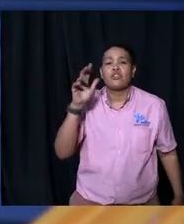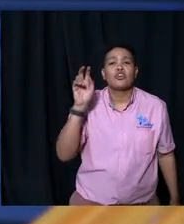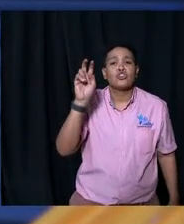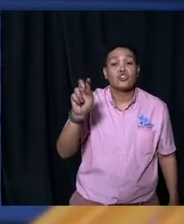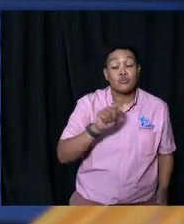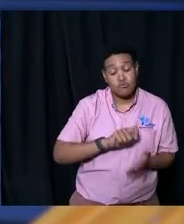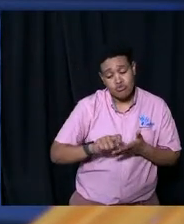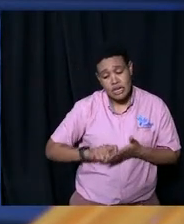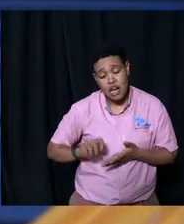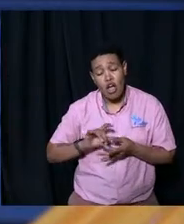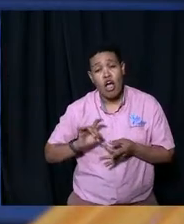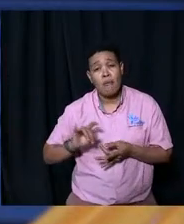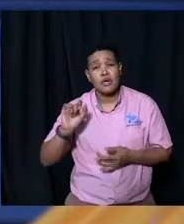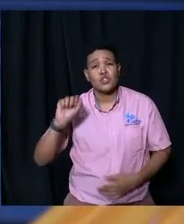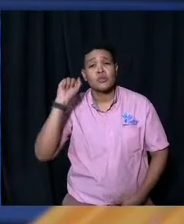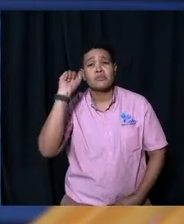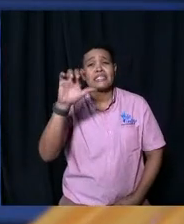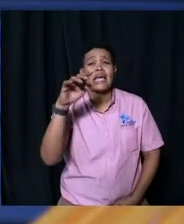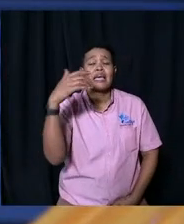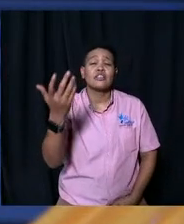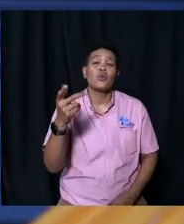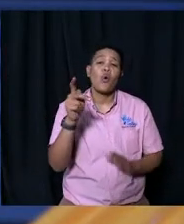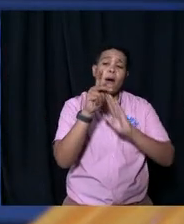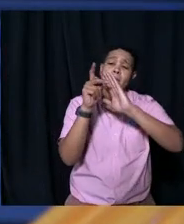Written comments should be sent to